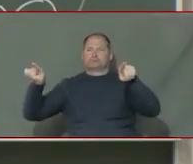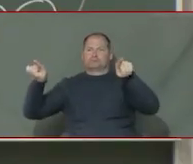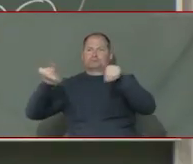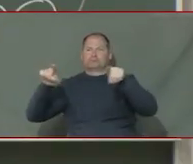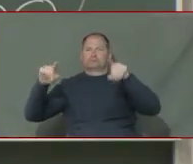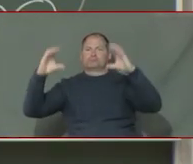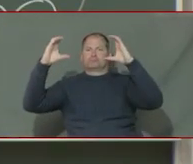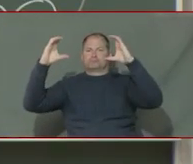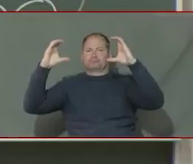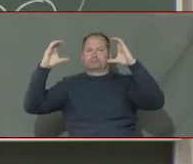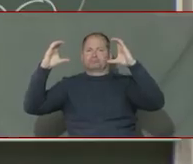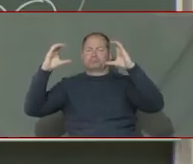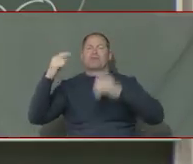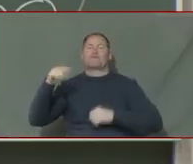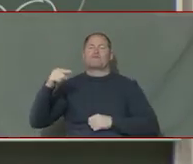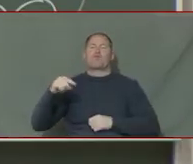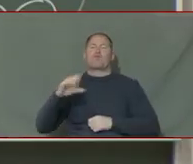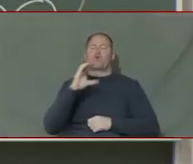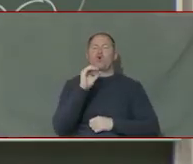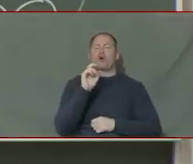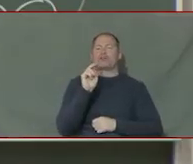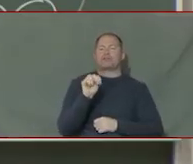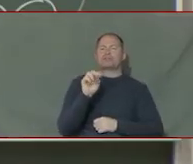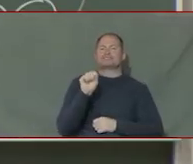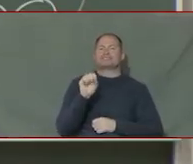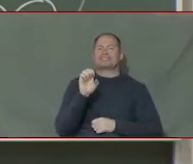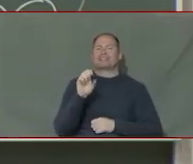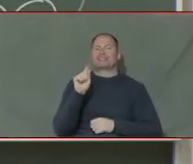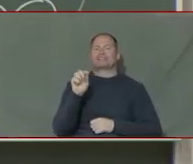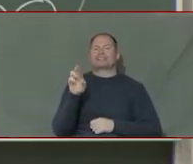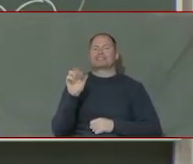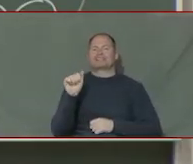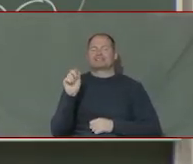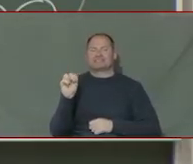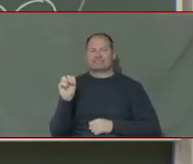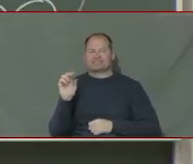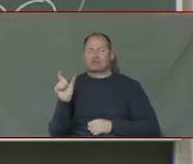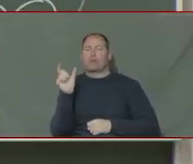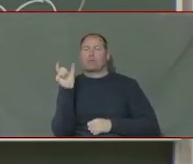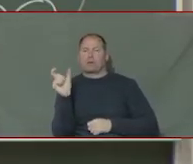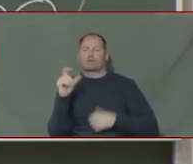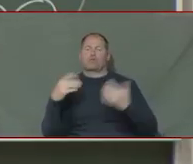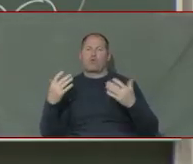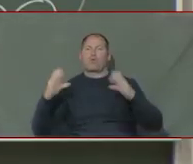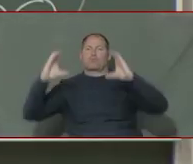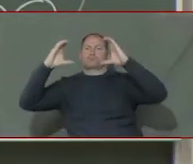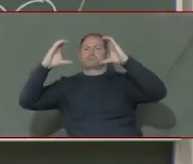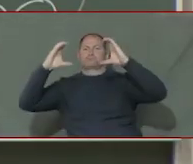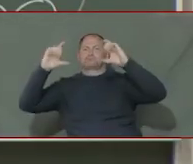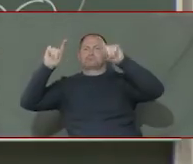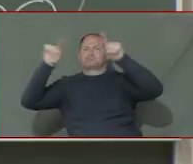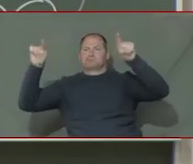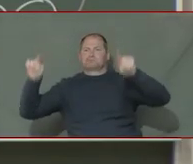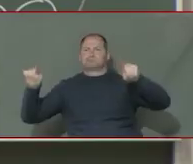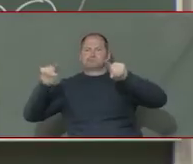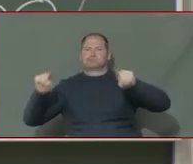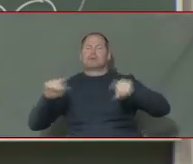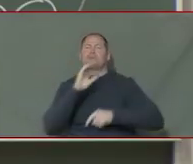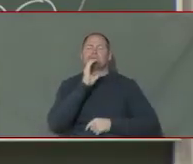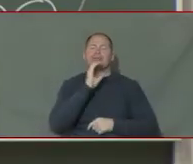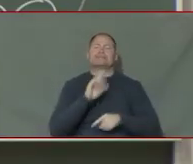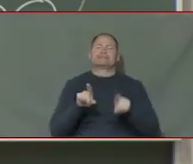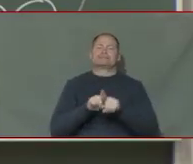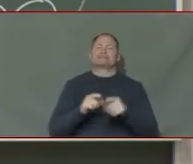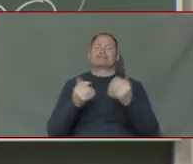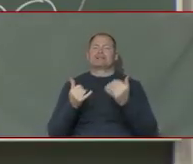word concentration. I can write out the glucose concentration, or I can just say glucose in square brackets. It means how